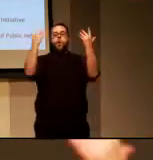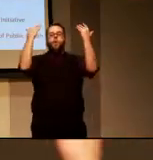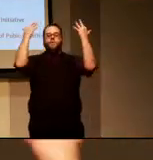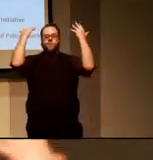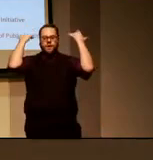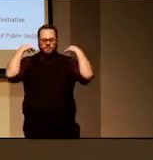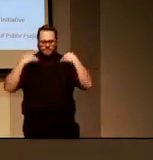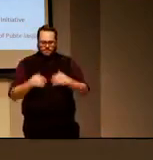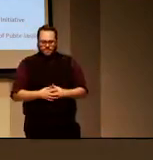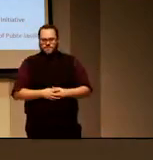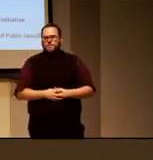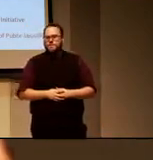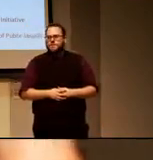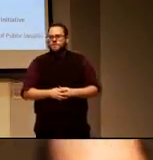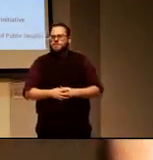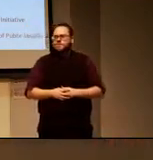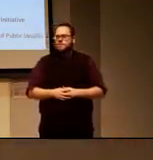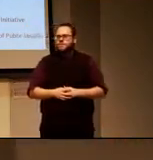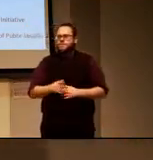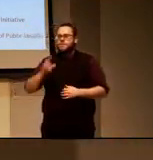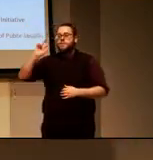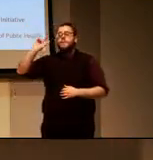Overwhelmed.